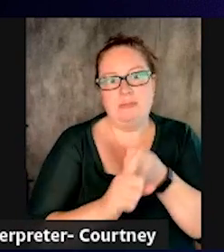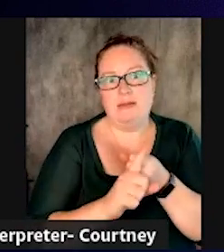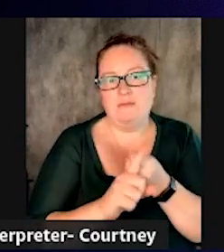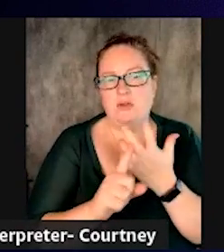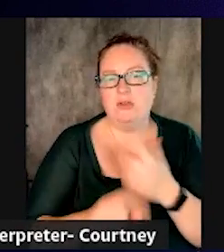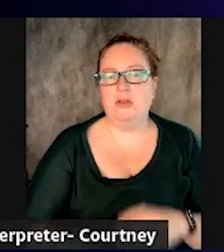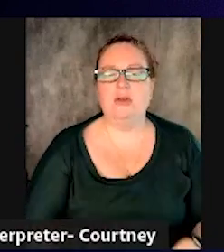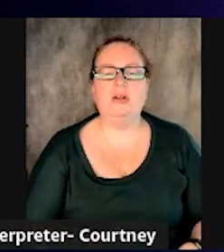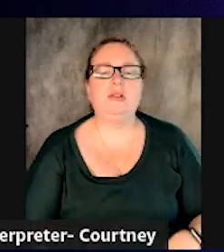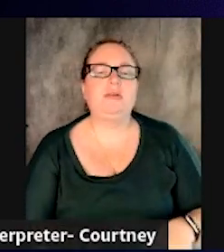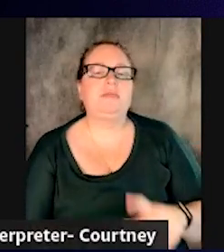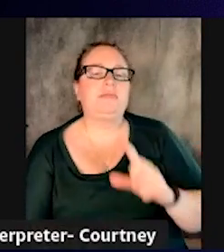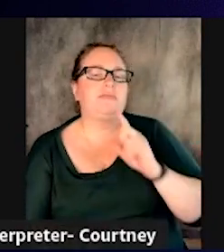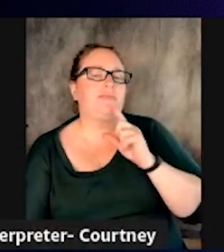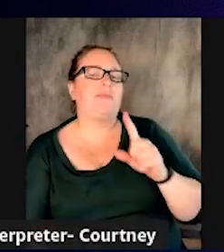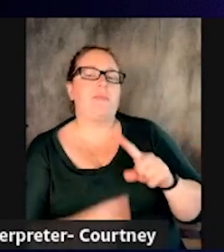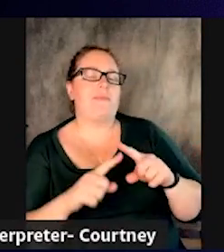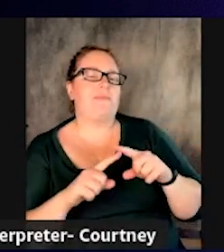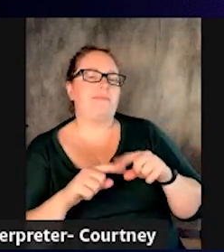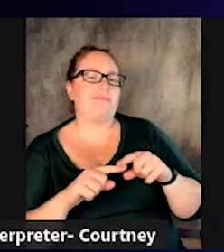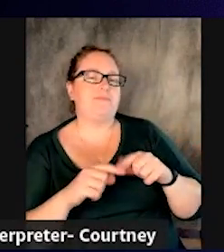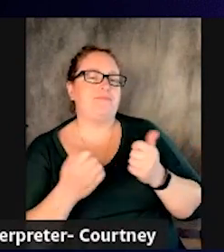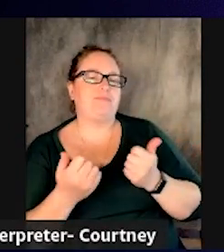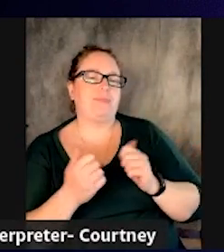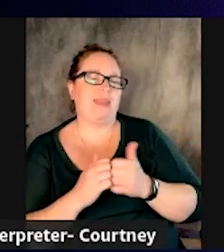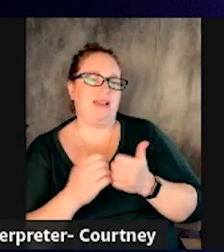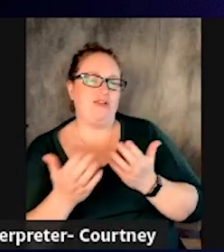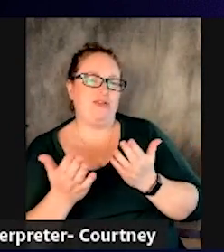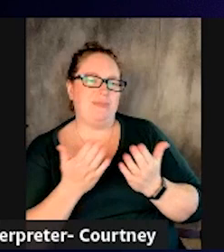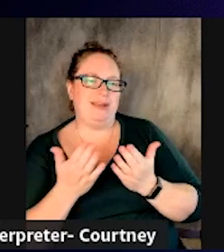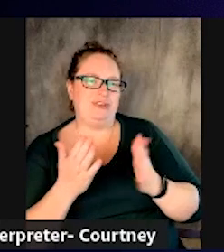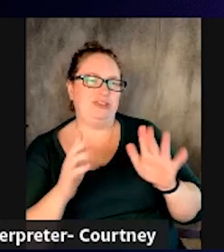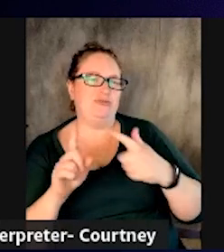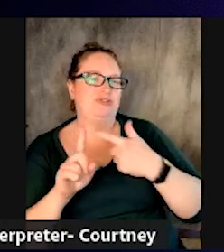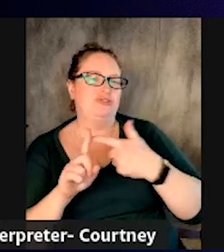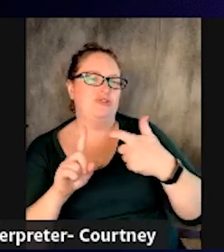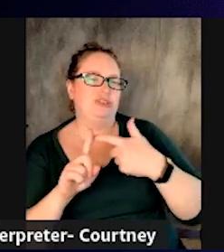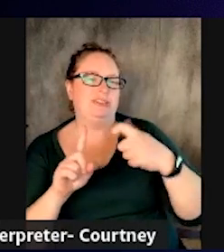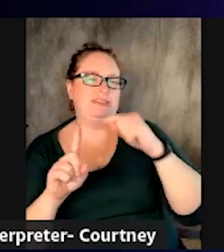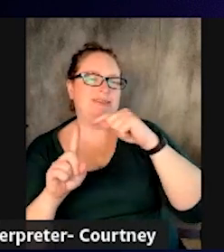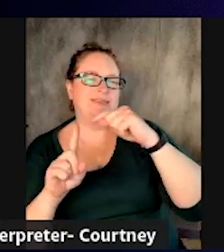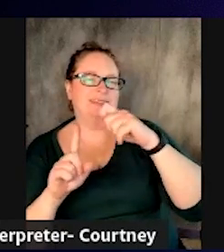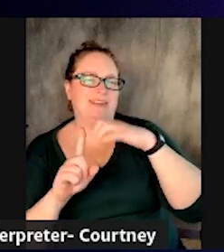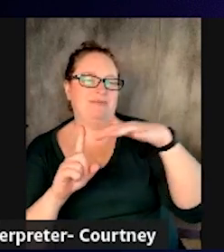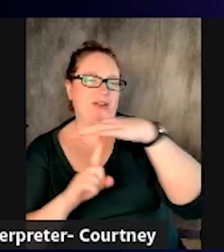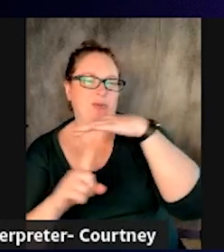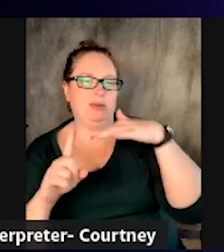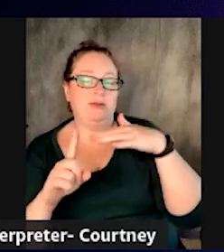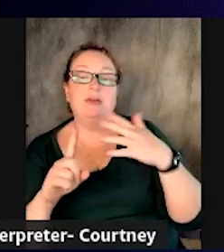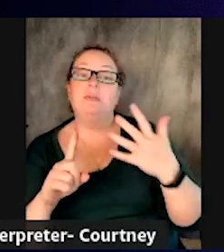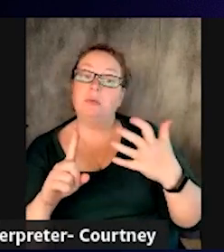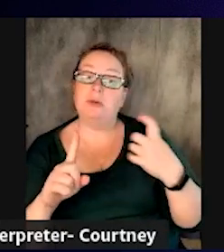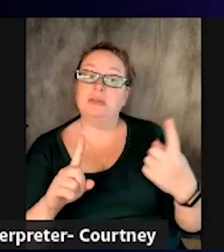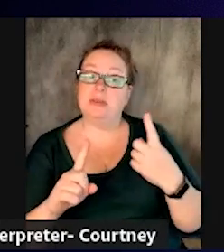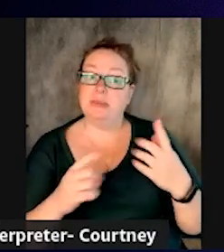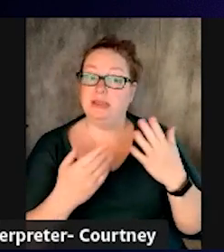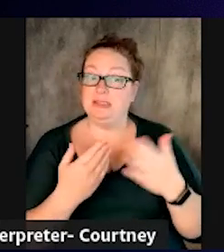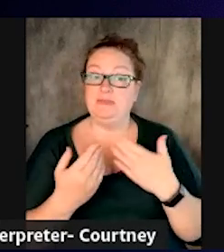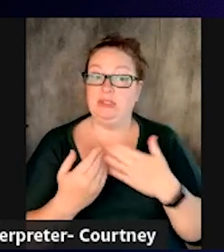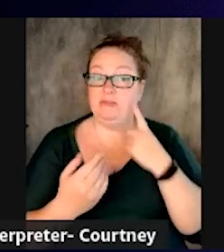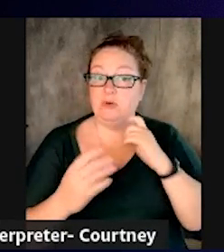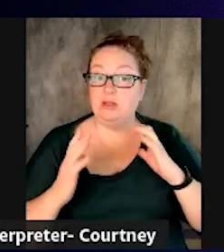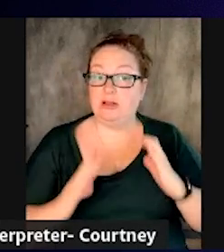It depends on how you're managing your source environment. We want something that's convenient for our customers. So if really what you